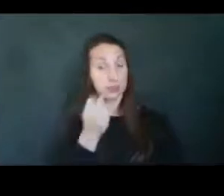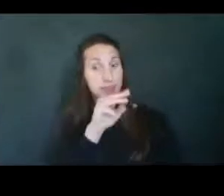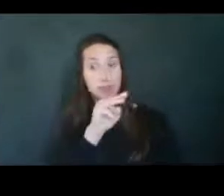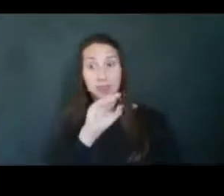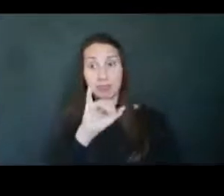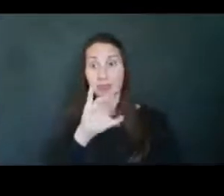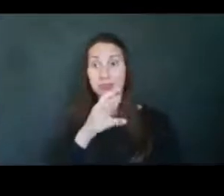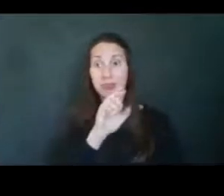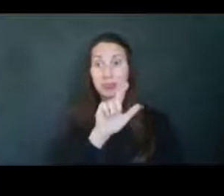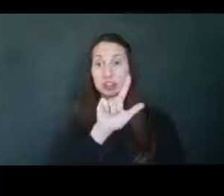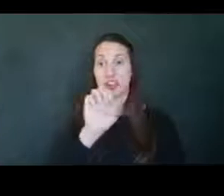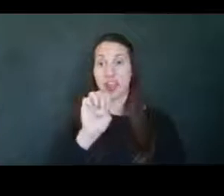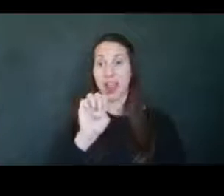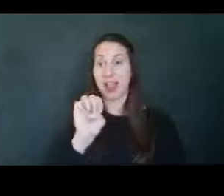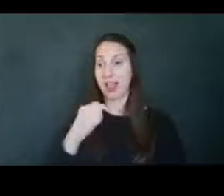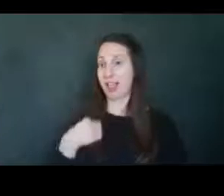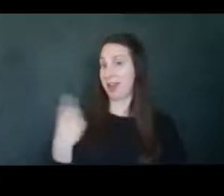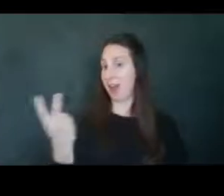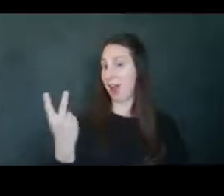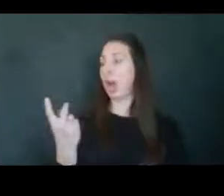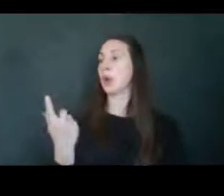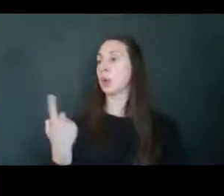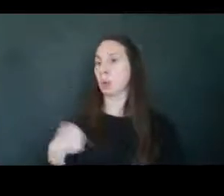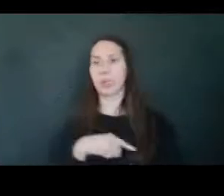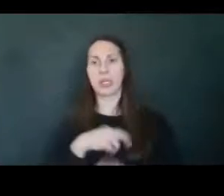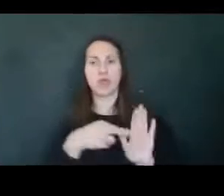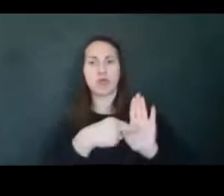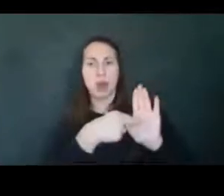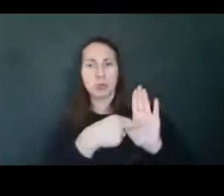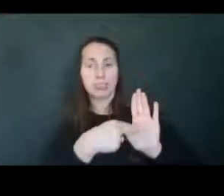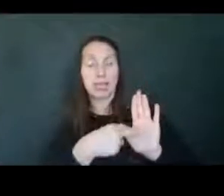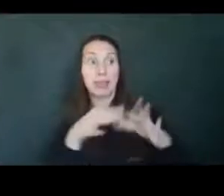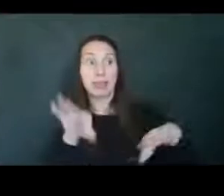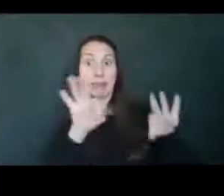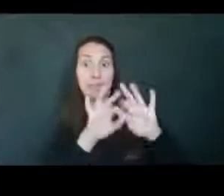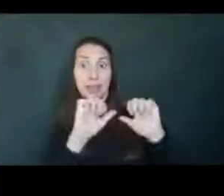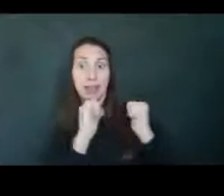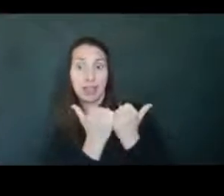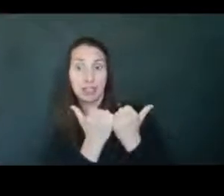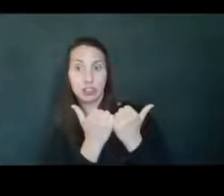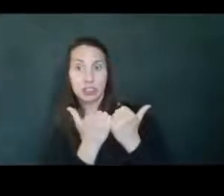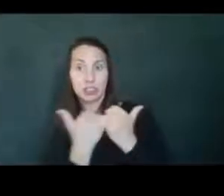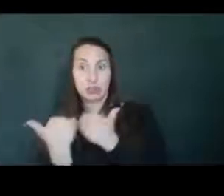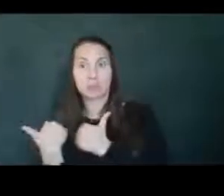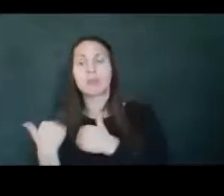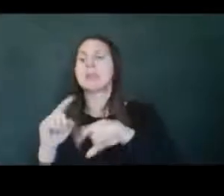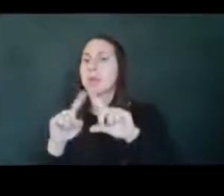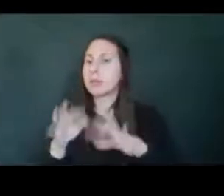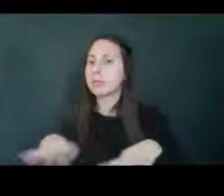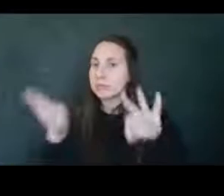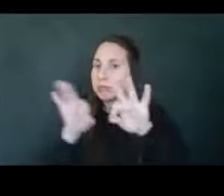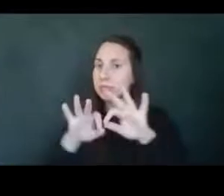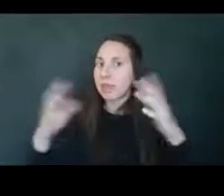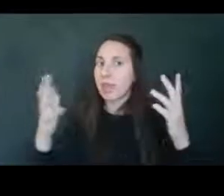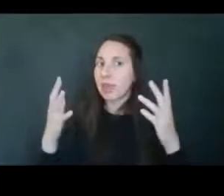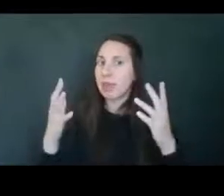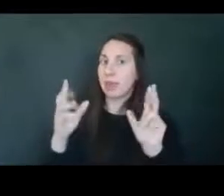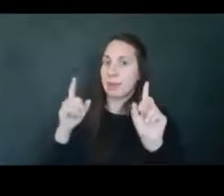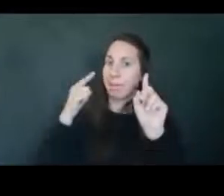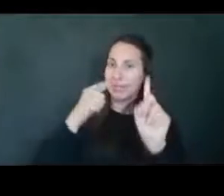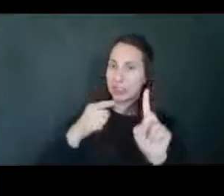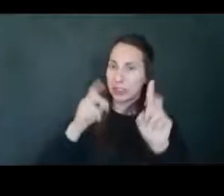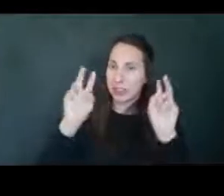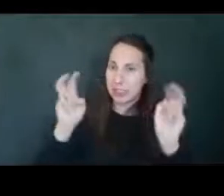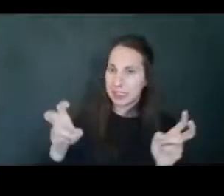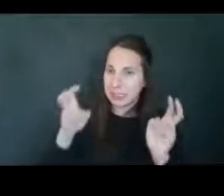key agencies sponsoring this, it was really important that the mission and the target grew out of the needs